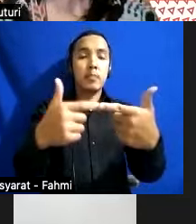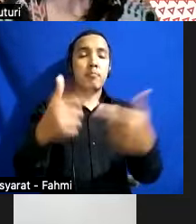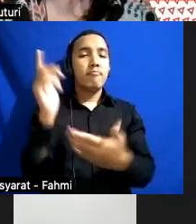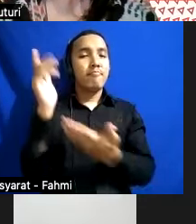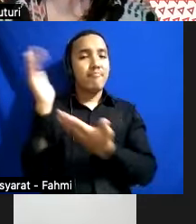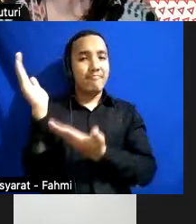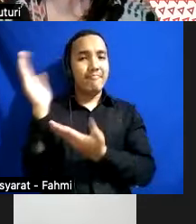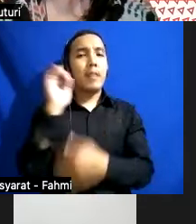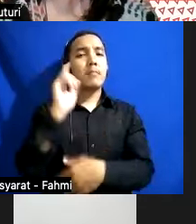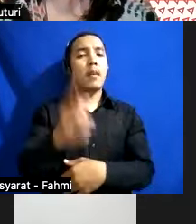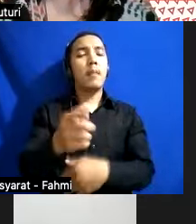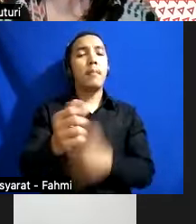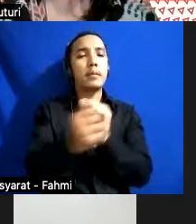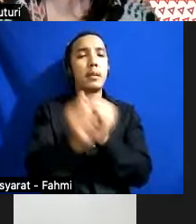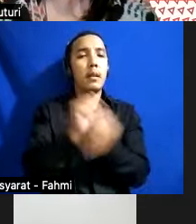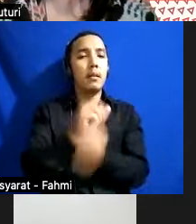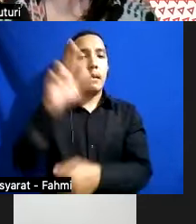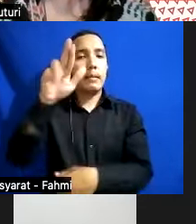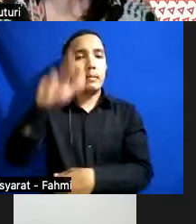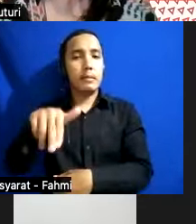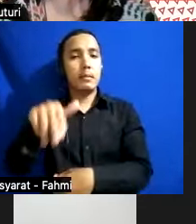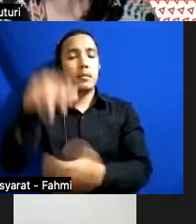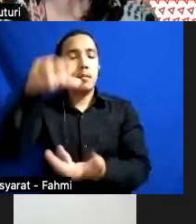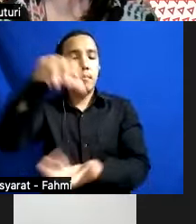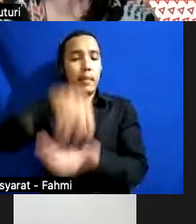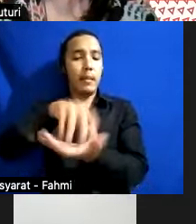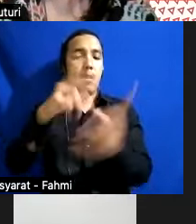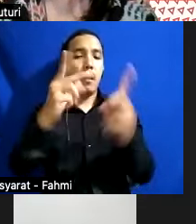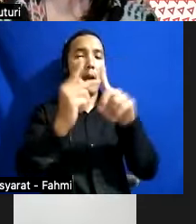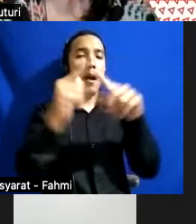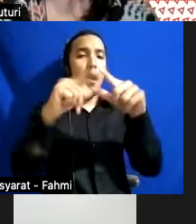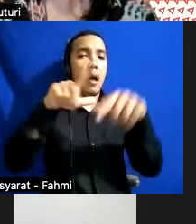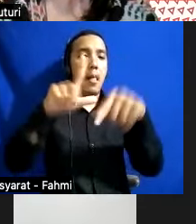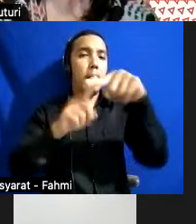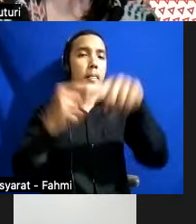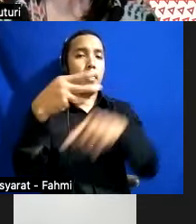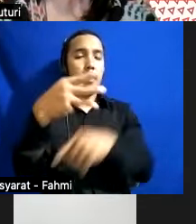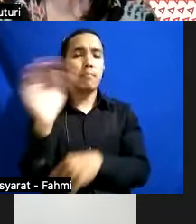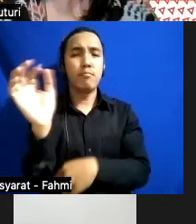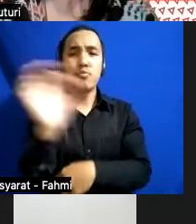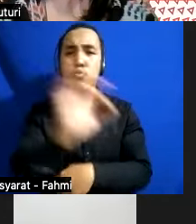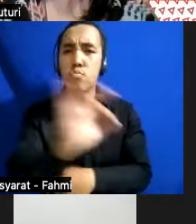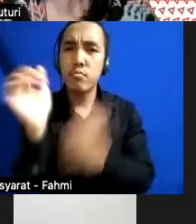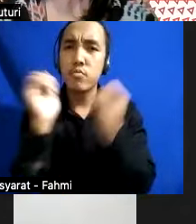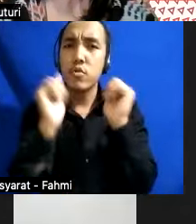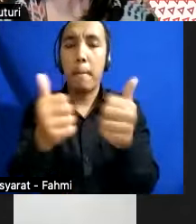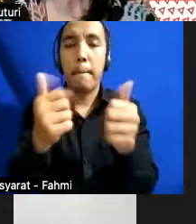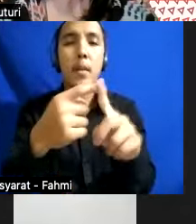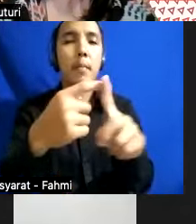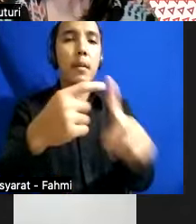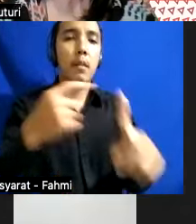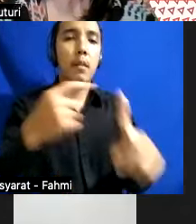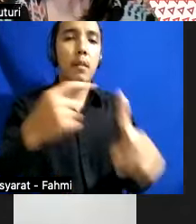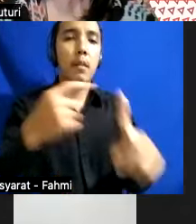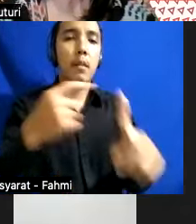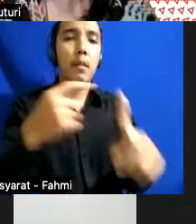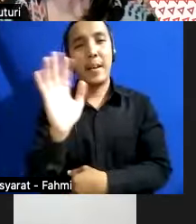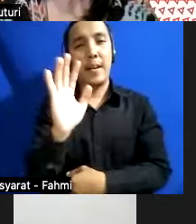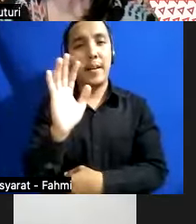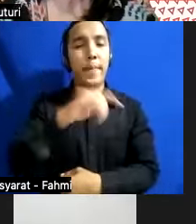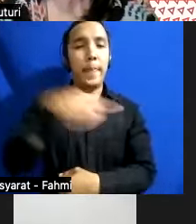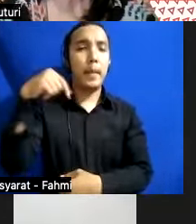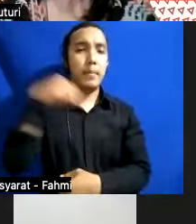are some challenges, particularly in the bus stops or stations that are just not actually prepared. But rather than having